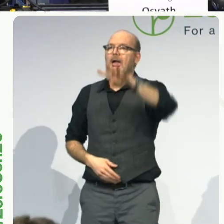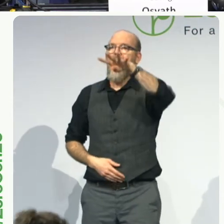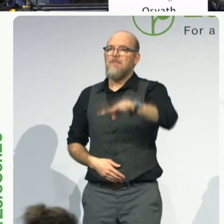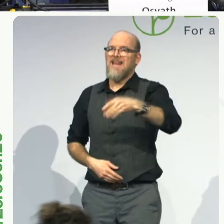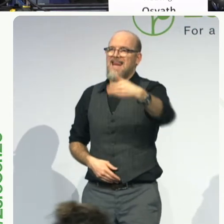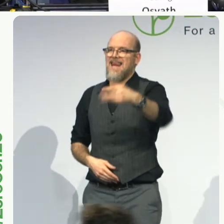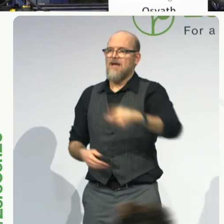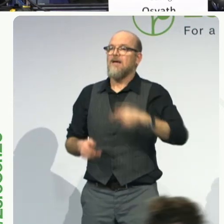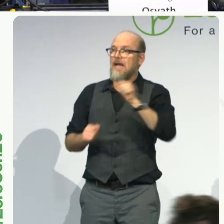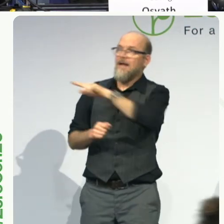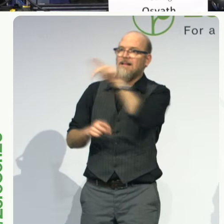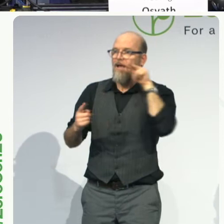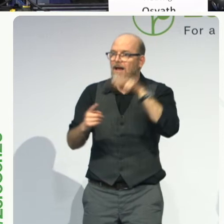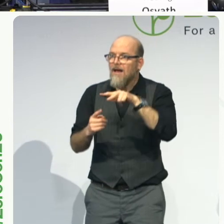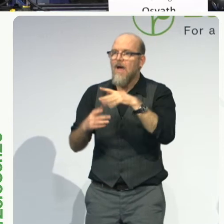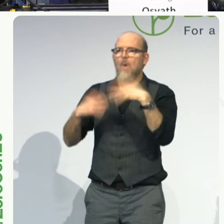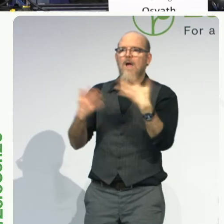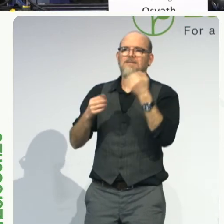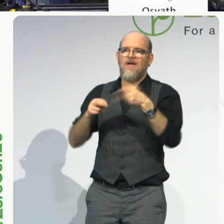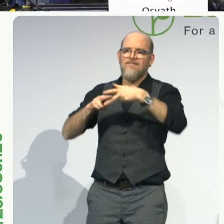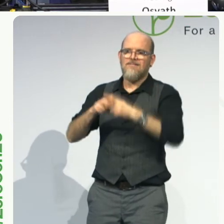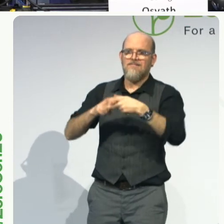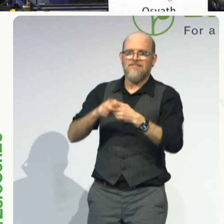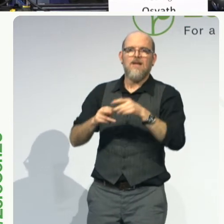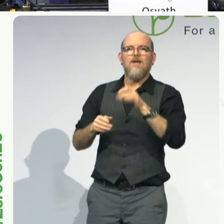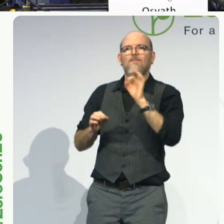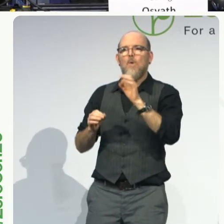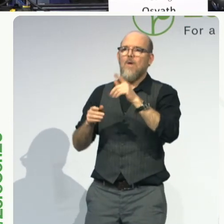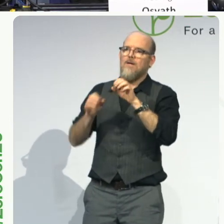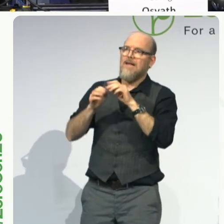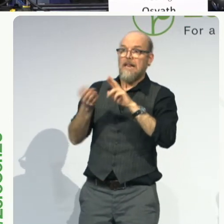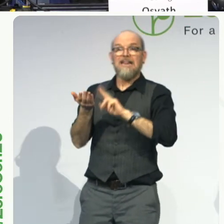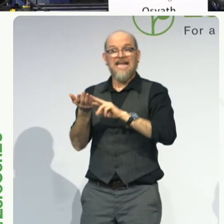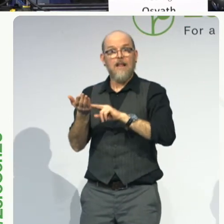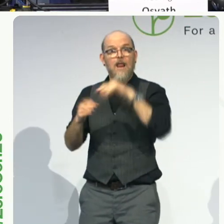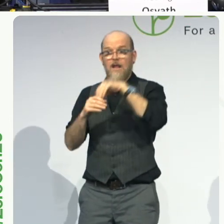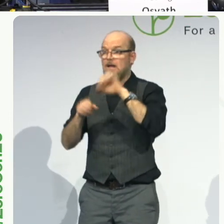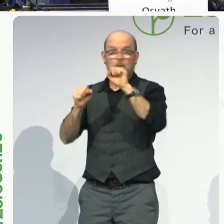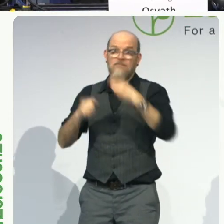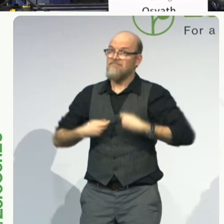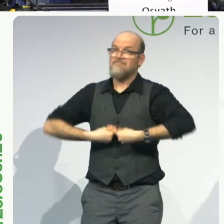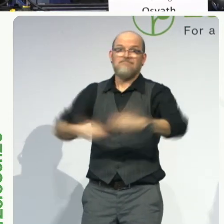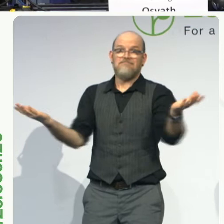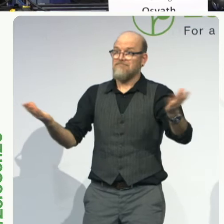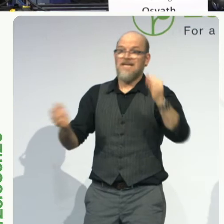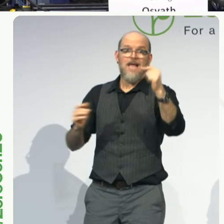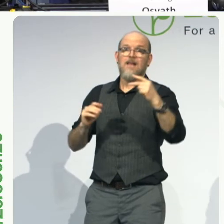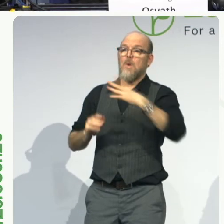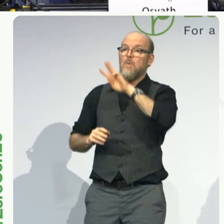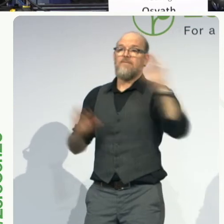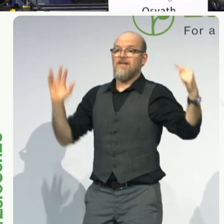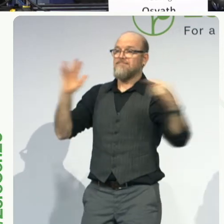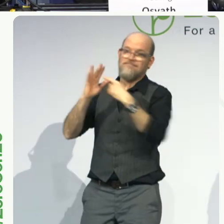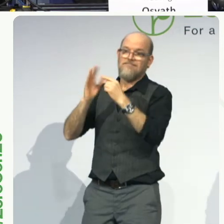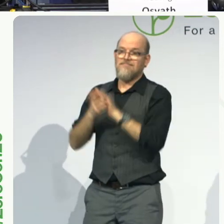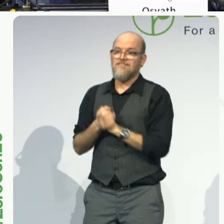So we just invite you to have a look at it. It will also include good practice from Malawi, where we had a blended learning course